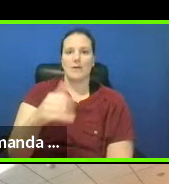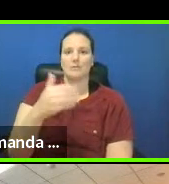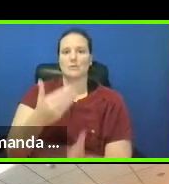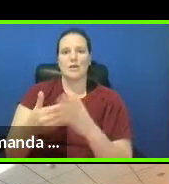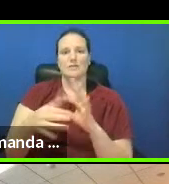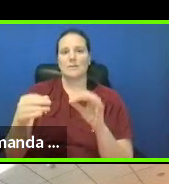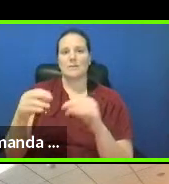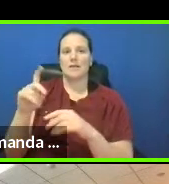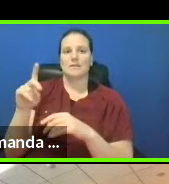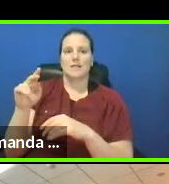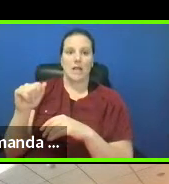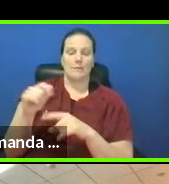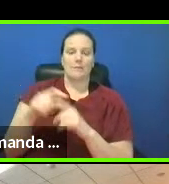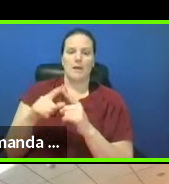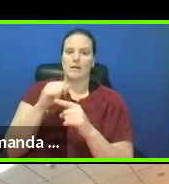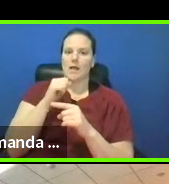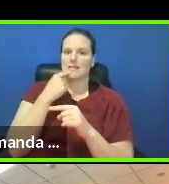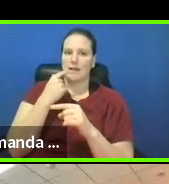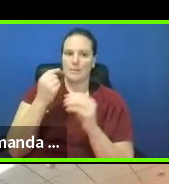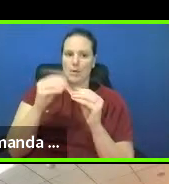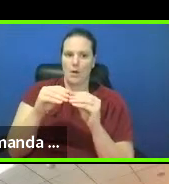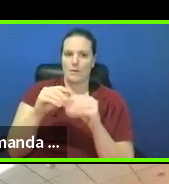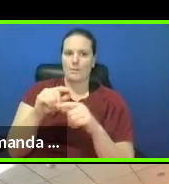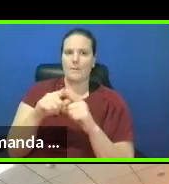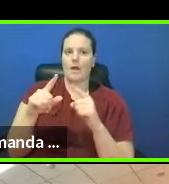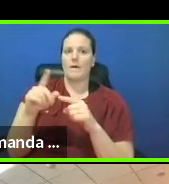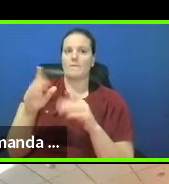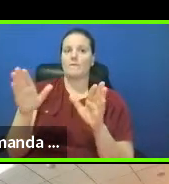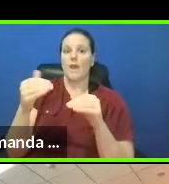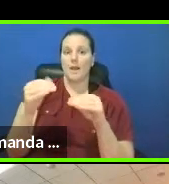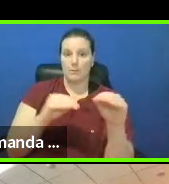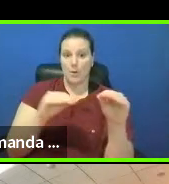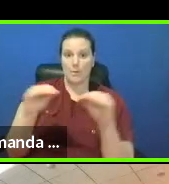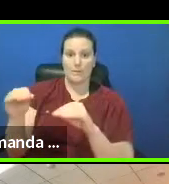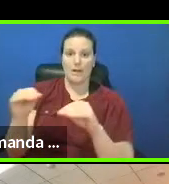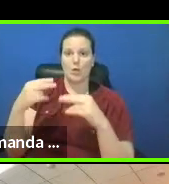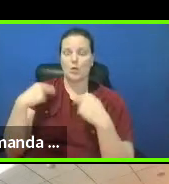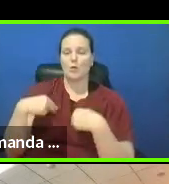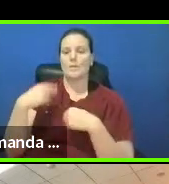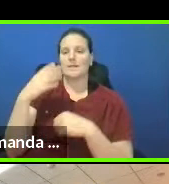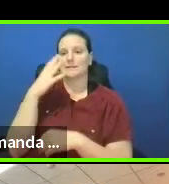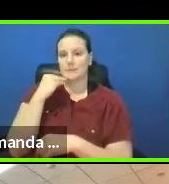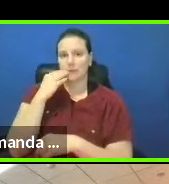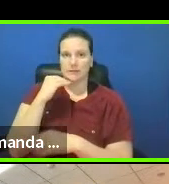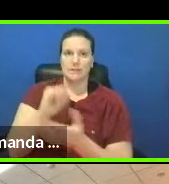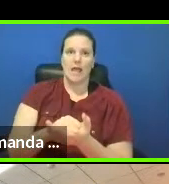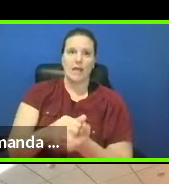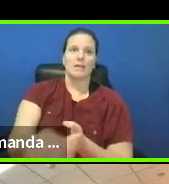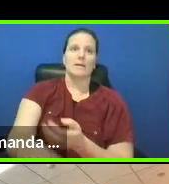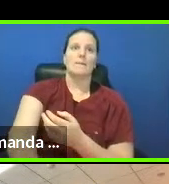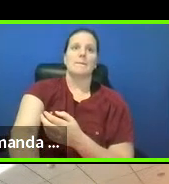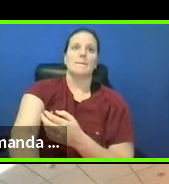but when we think in terms of freight movement, of the human experience,